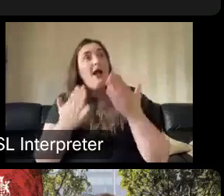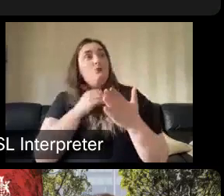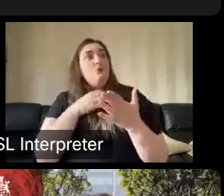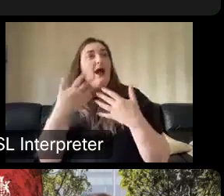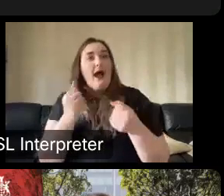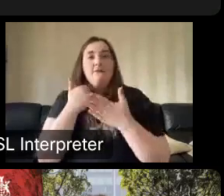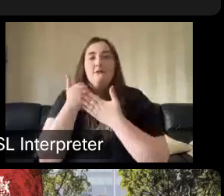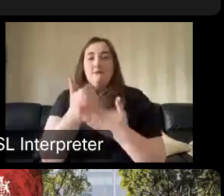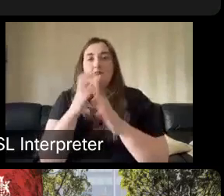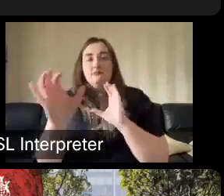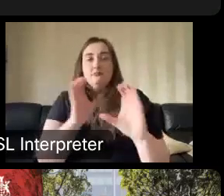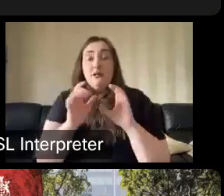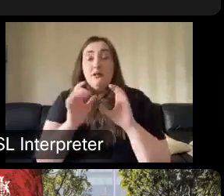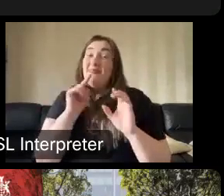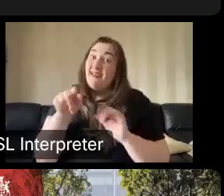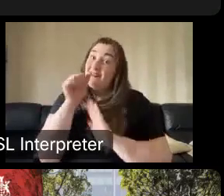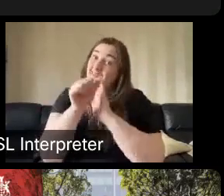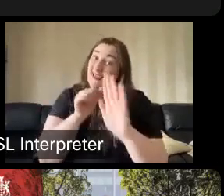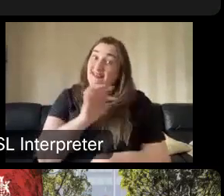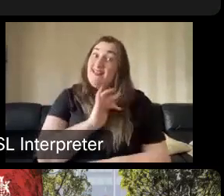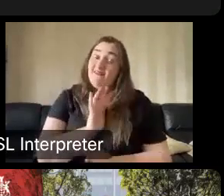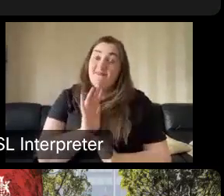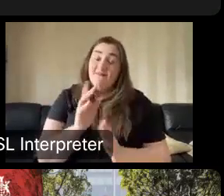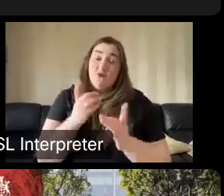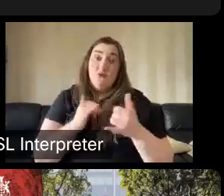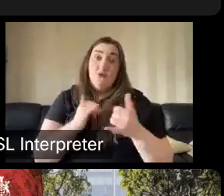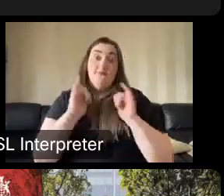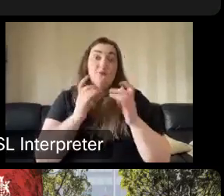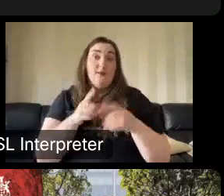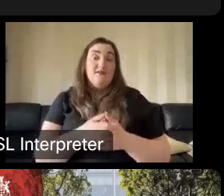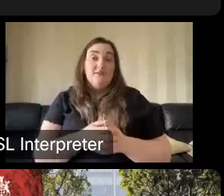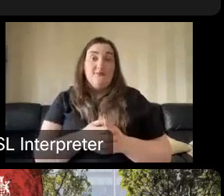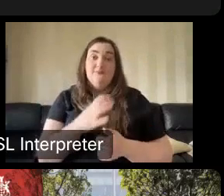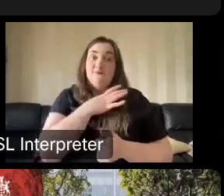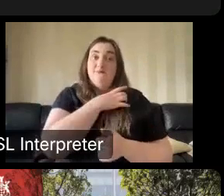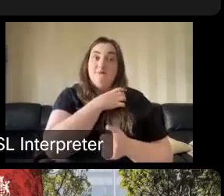it is a skill in itself to do that.